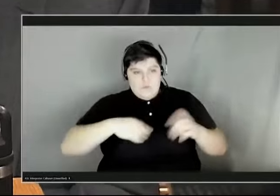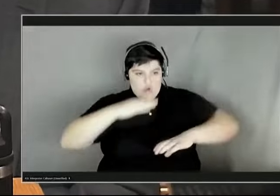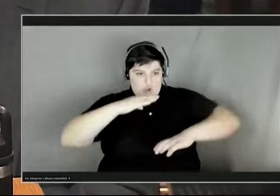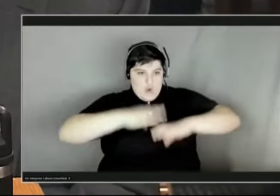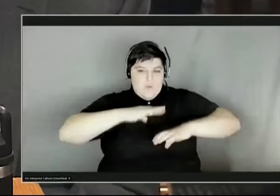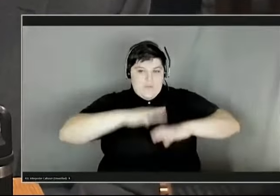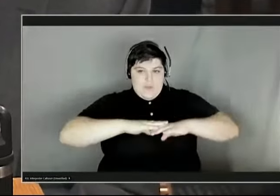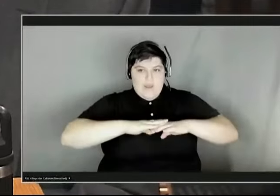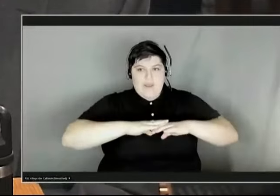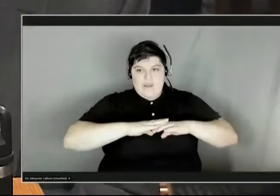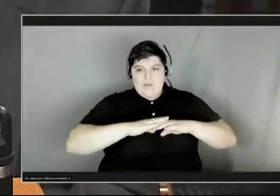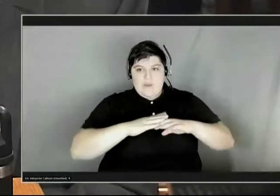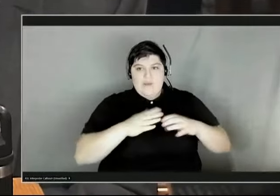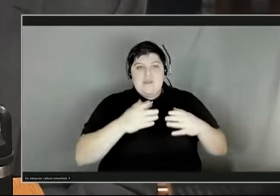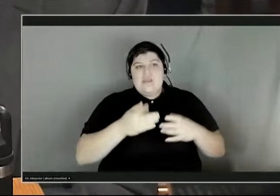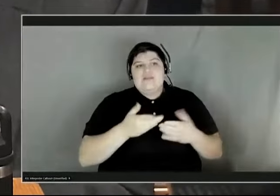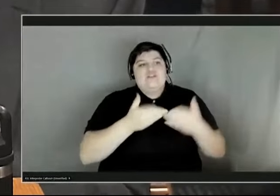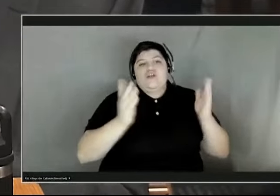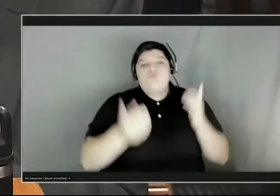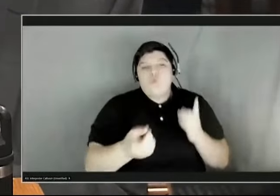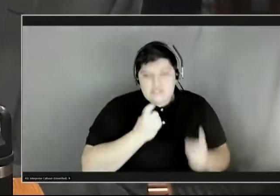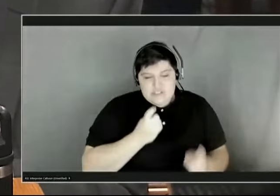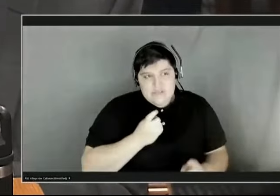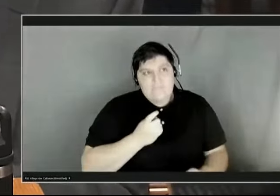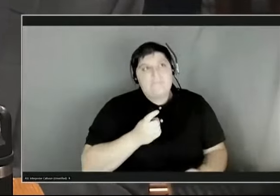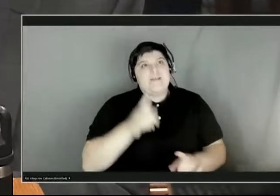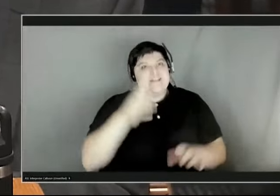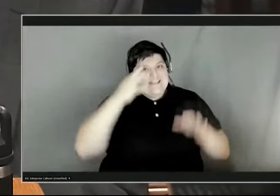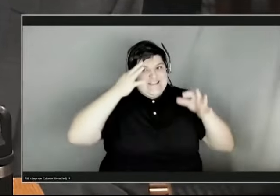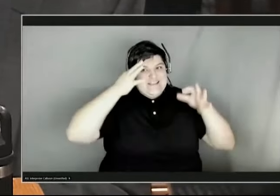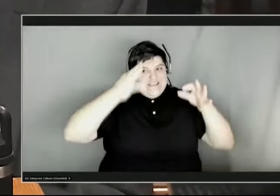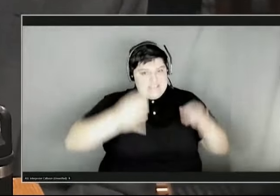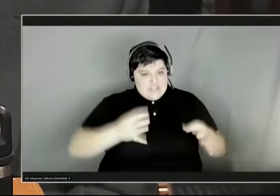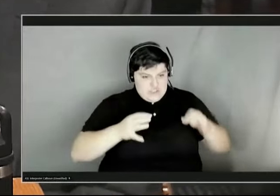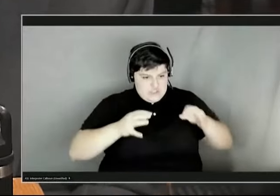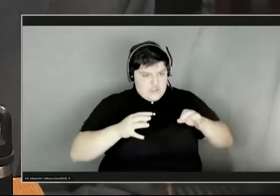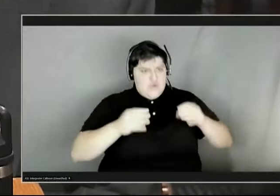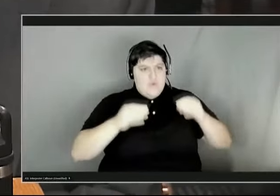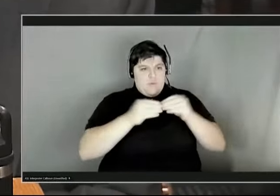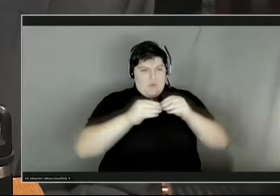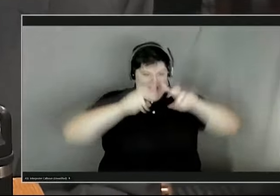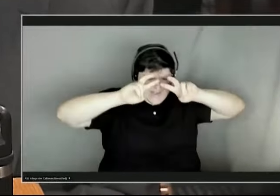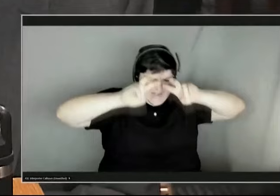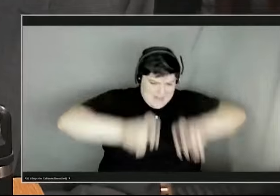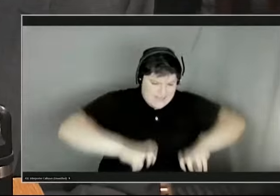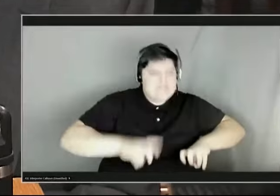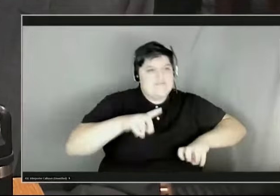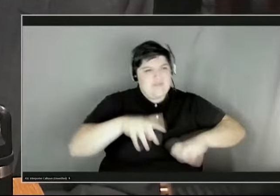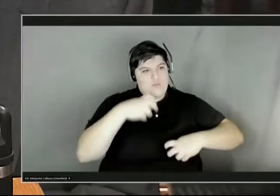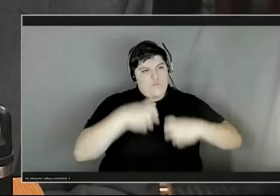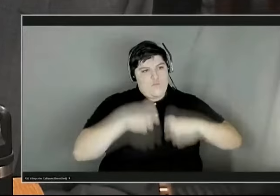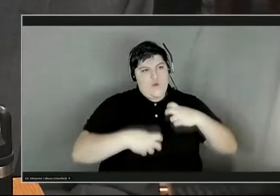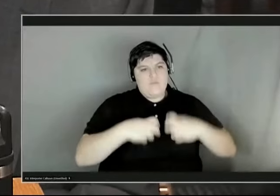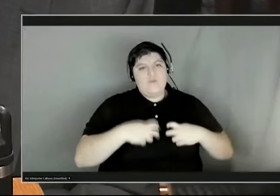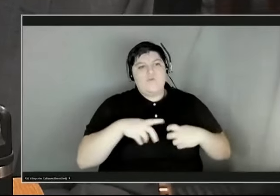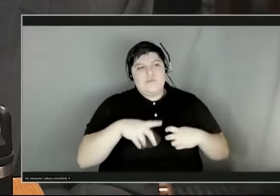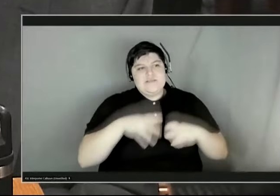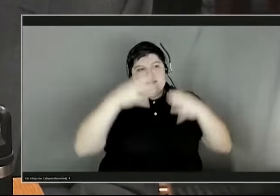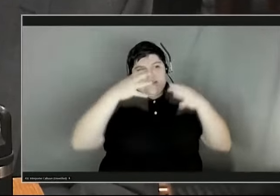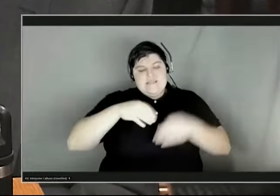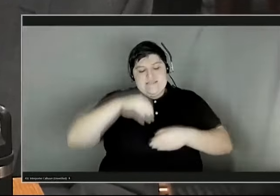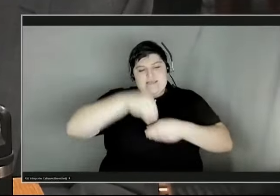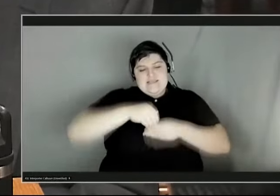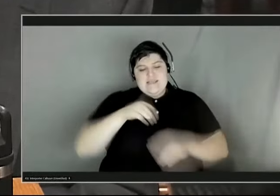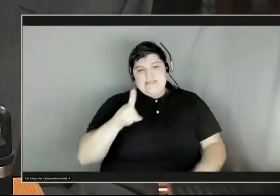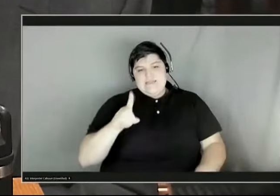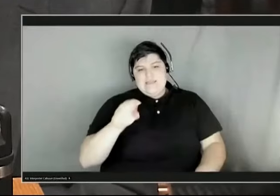by way of a general question. But the decision to actually dive further into that issue really was a decision within DMV to say